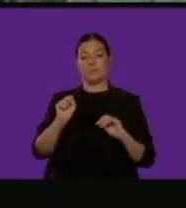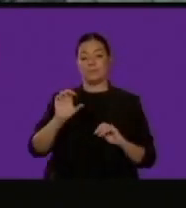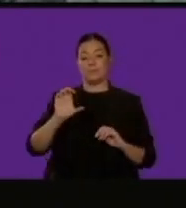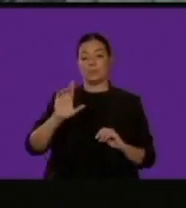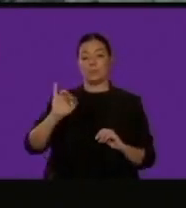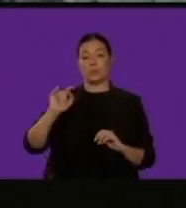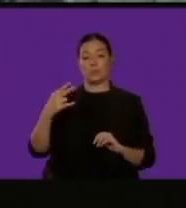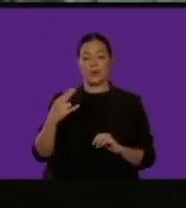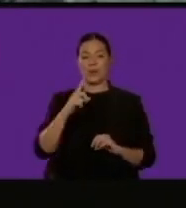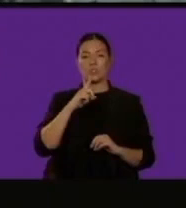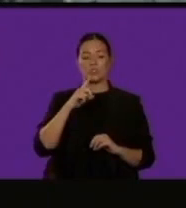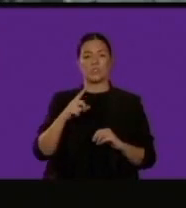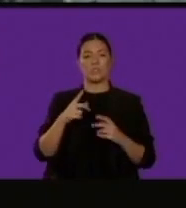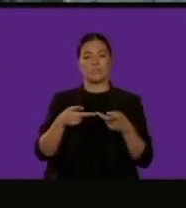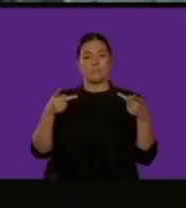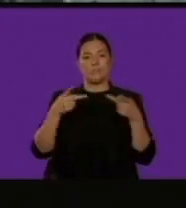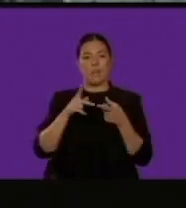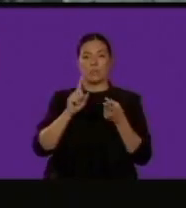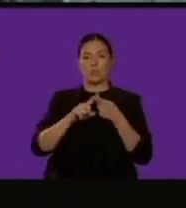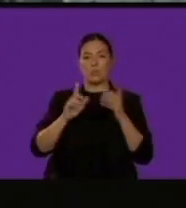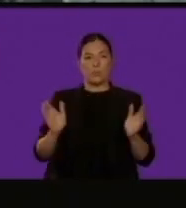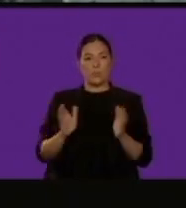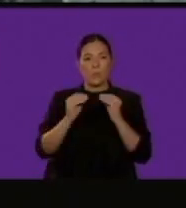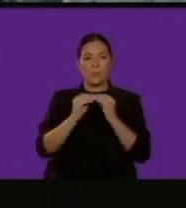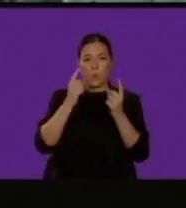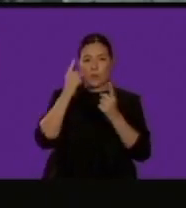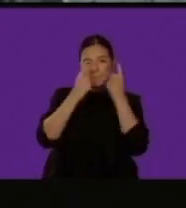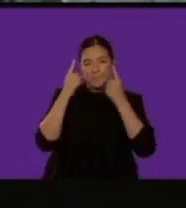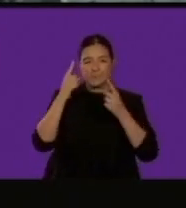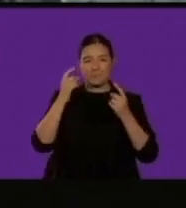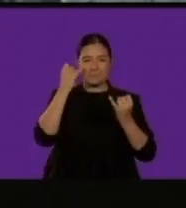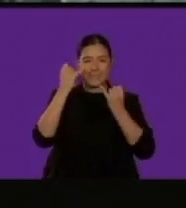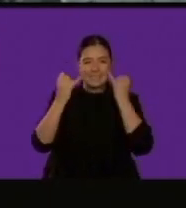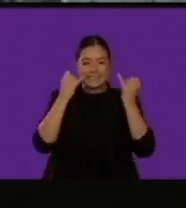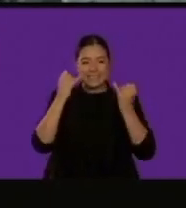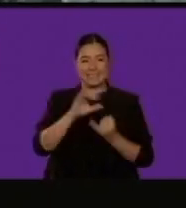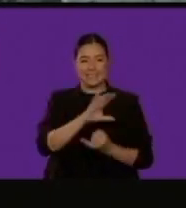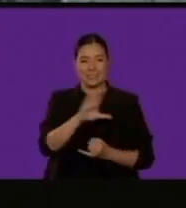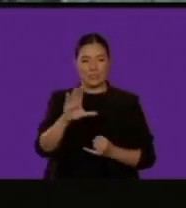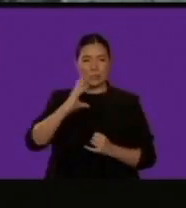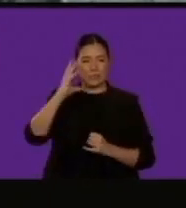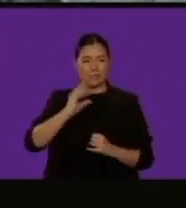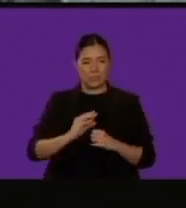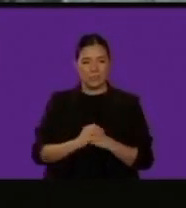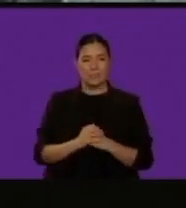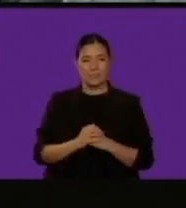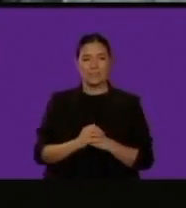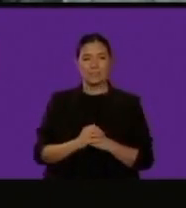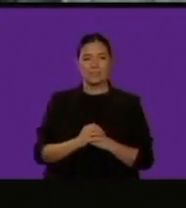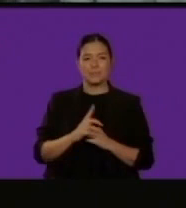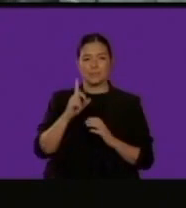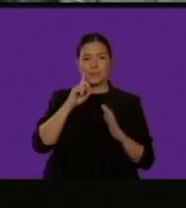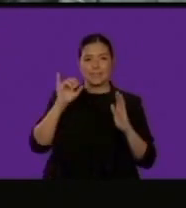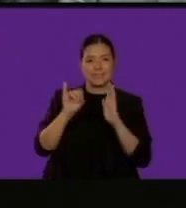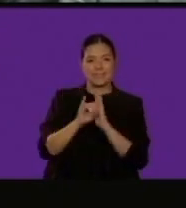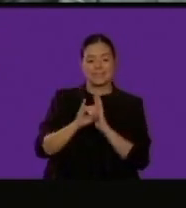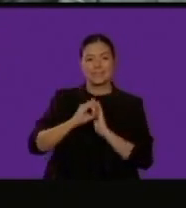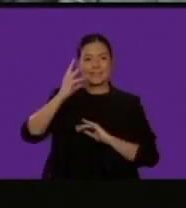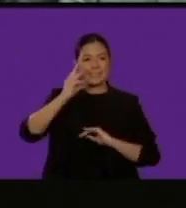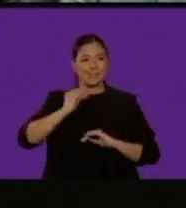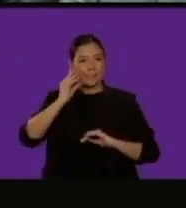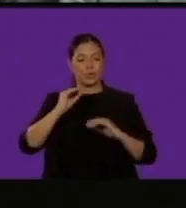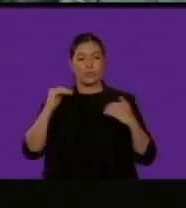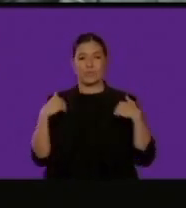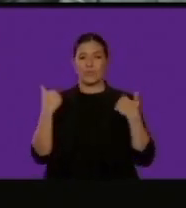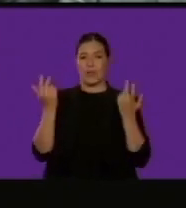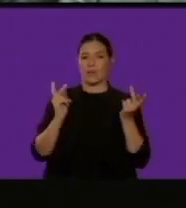presentations also are members of different groups that in our systems, in our societies, have marginalized